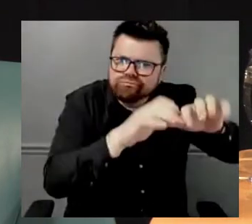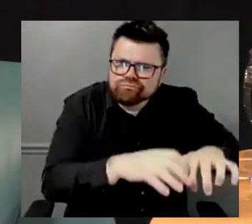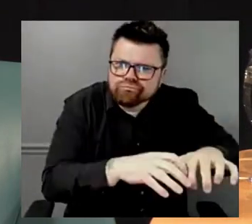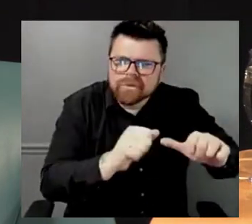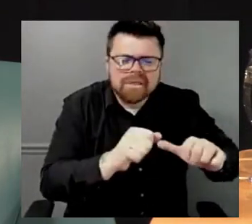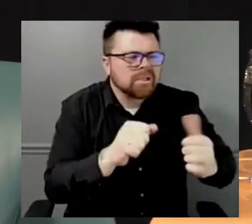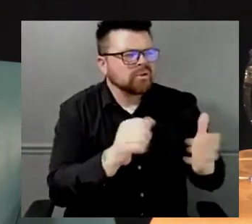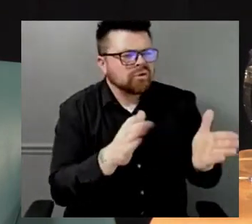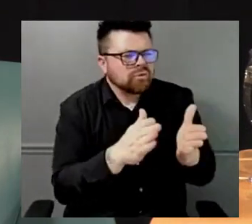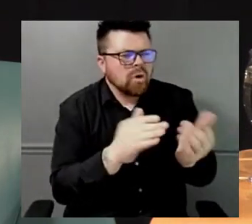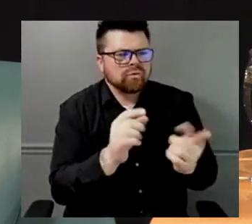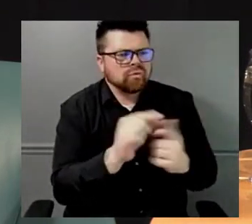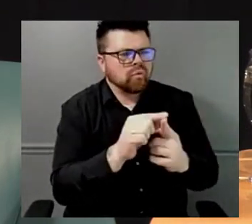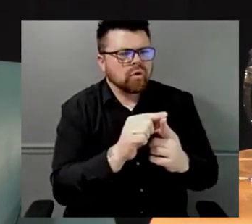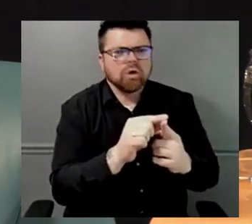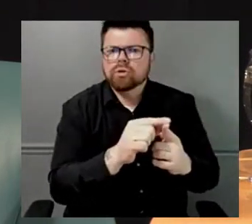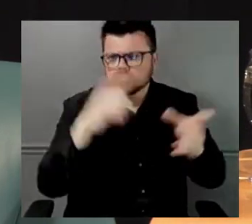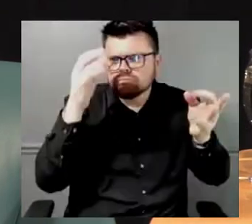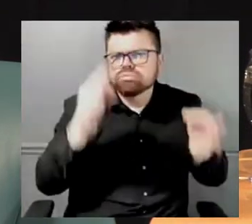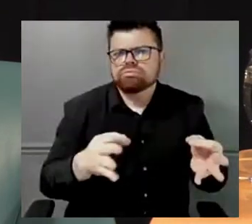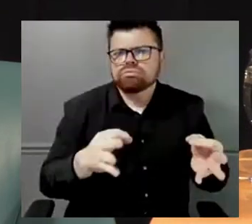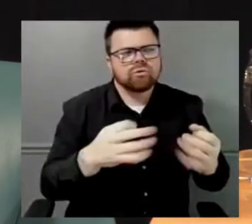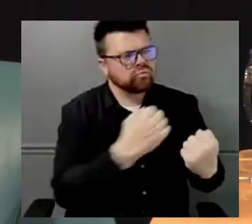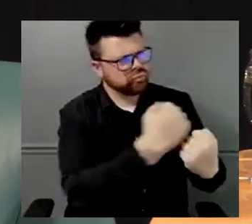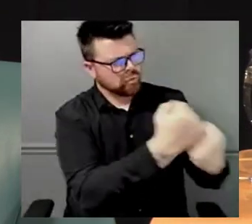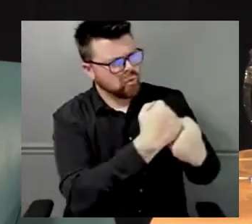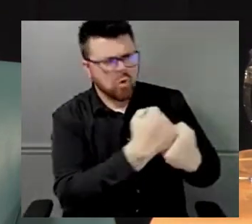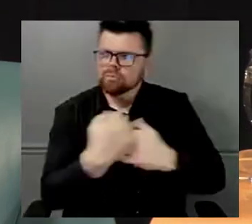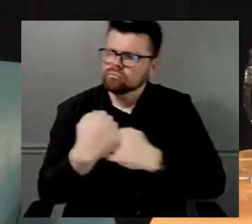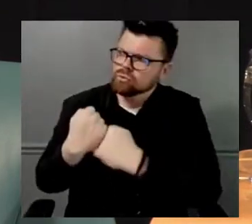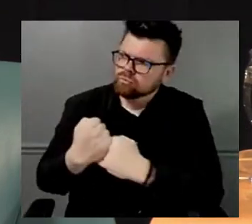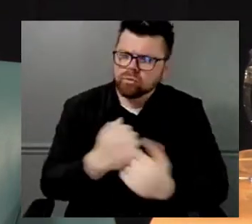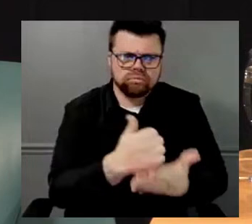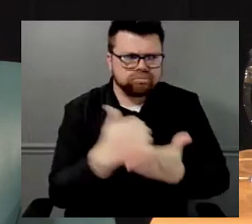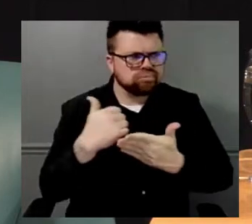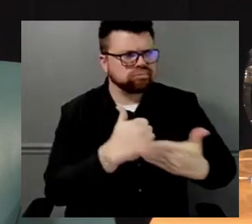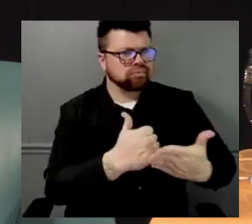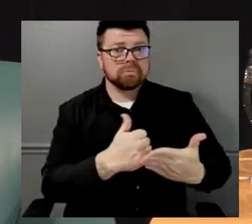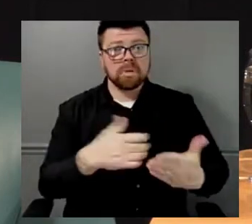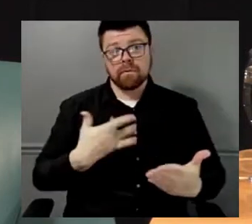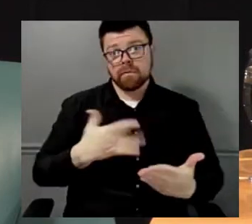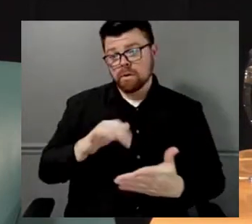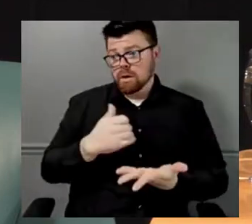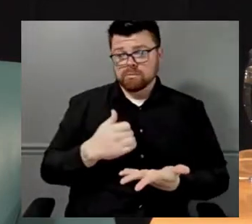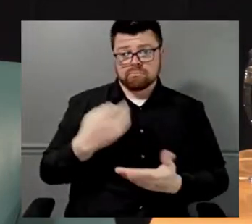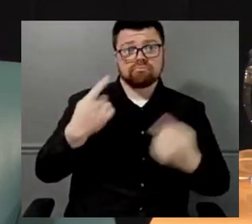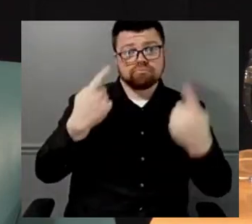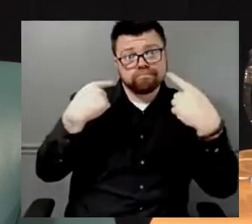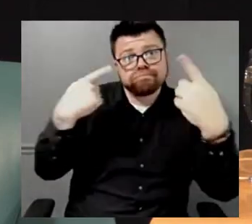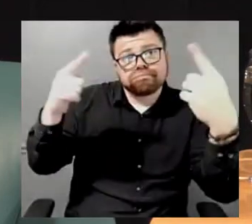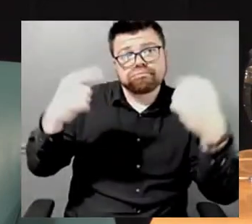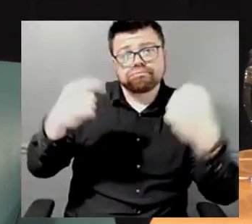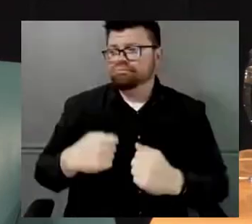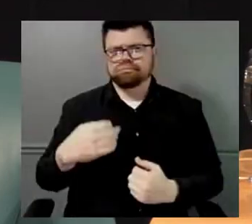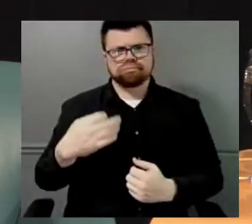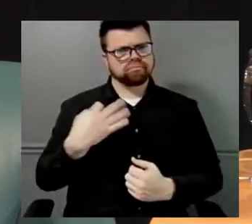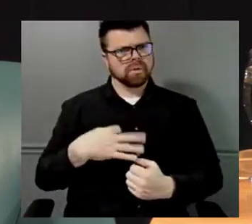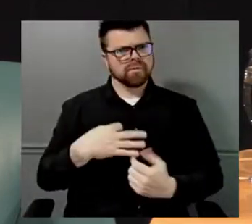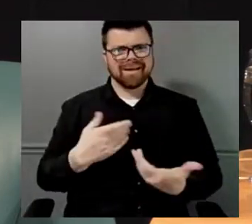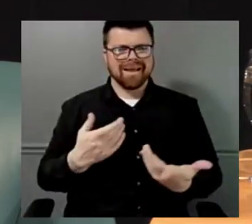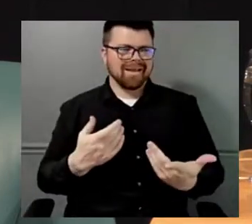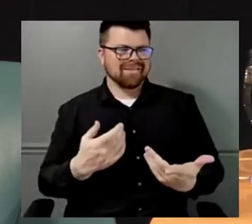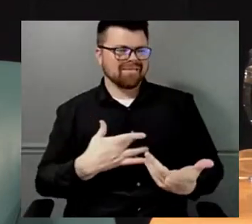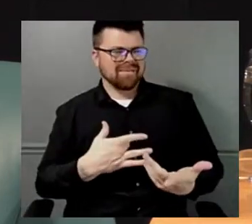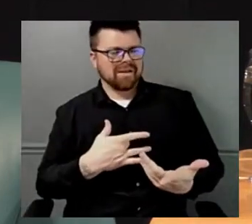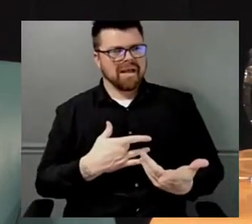to accommodate one another. And I think that really helps. I don't think any of us has a my way or the